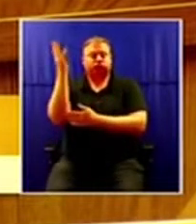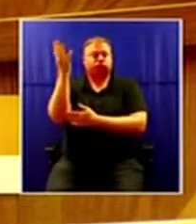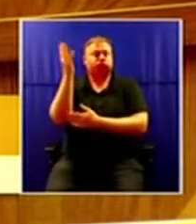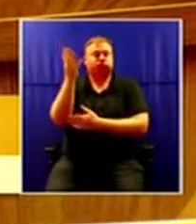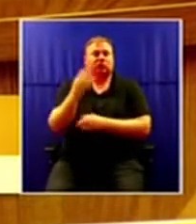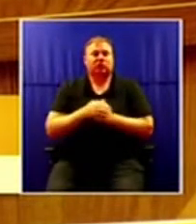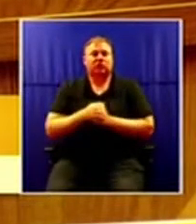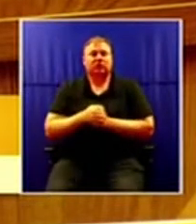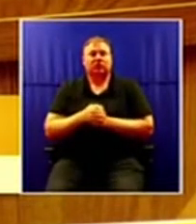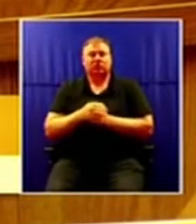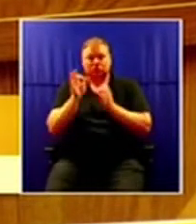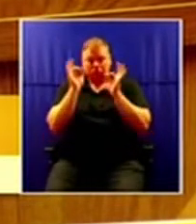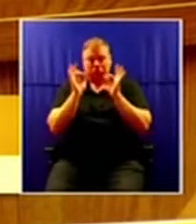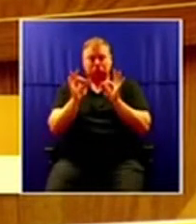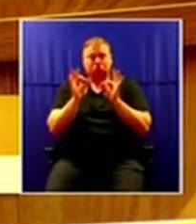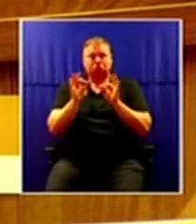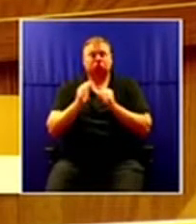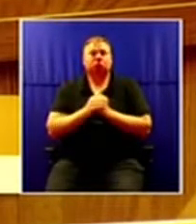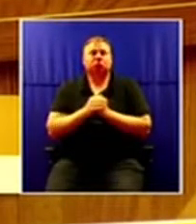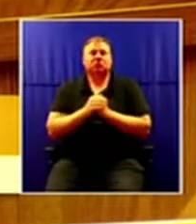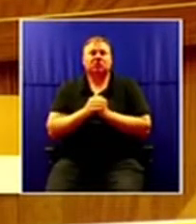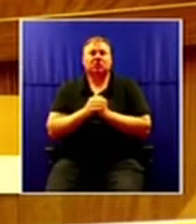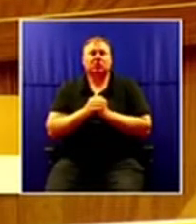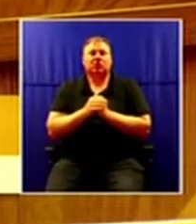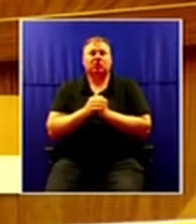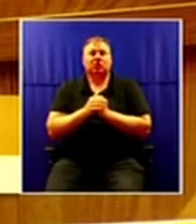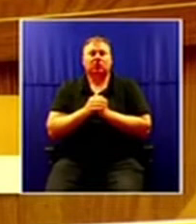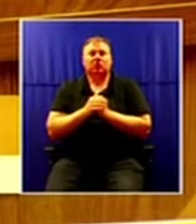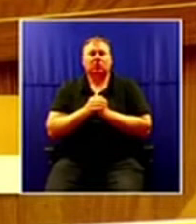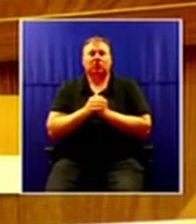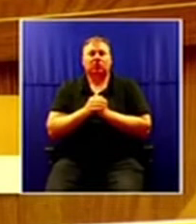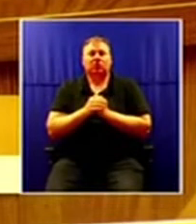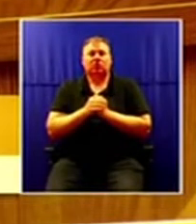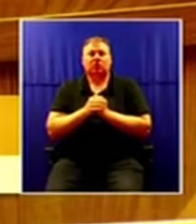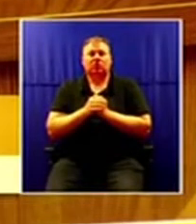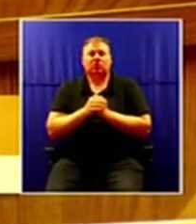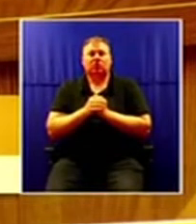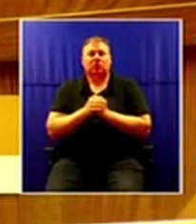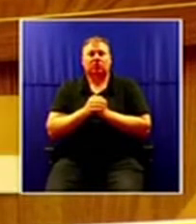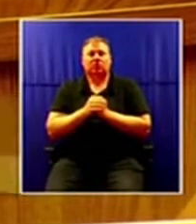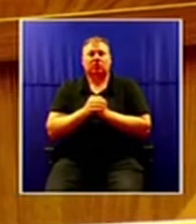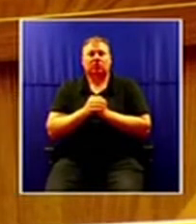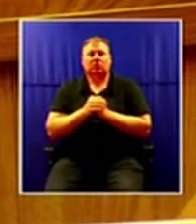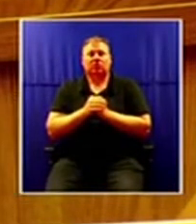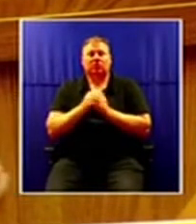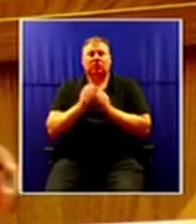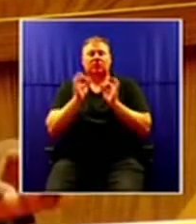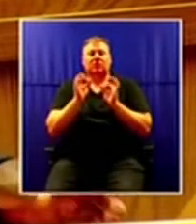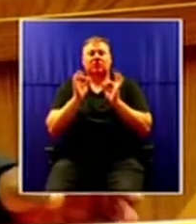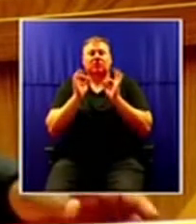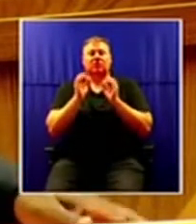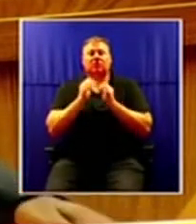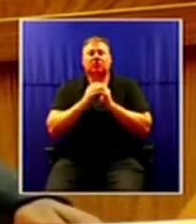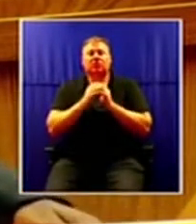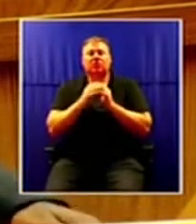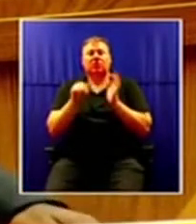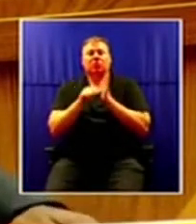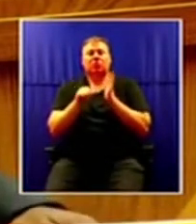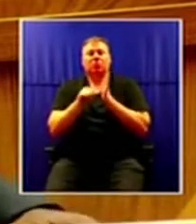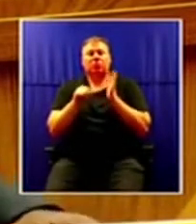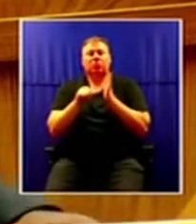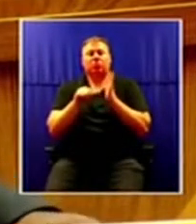particularly those who dealt with the what I would call the substantive issues of